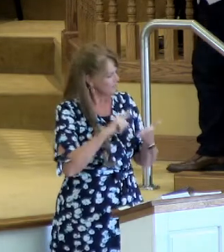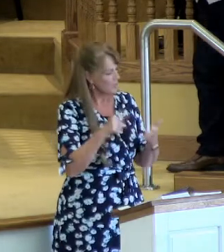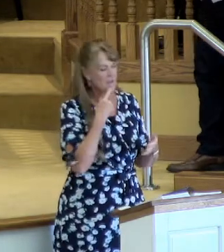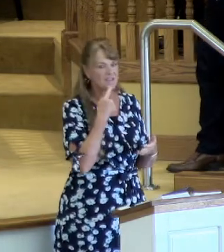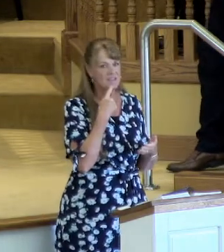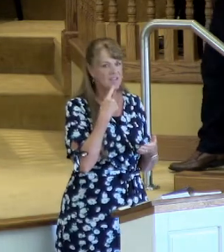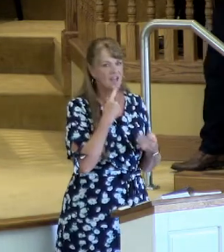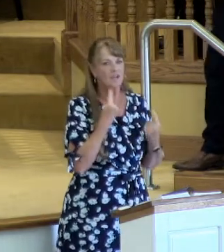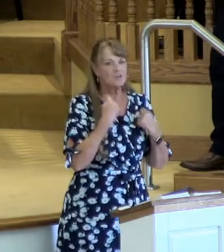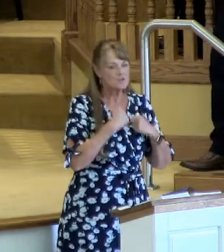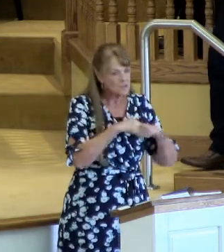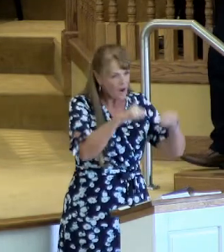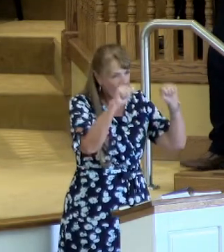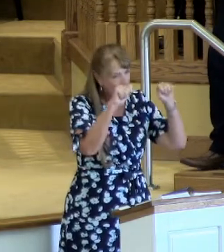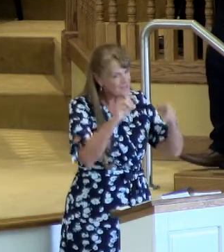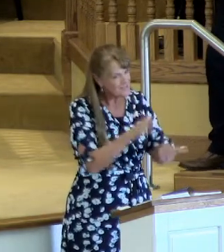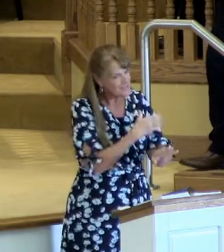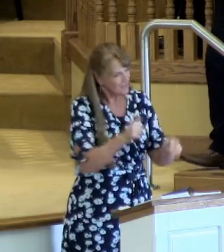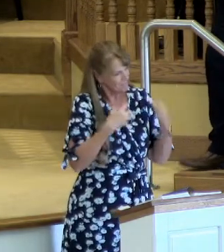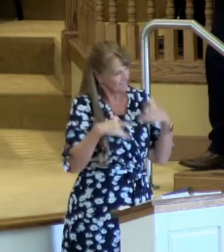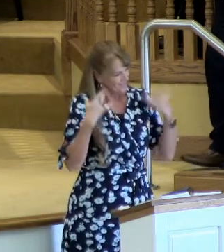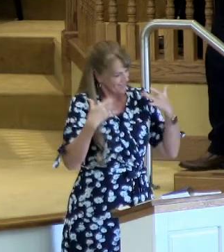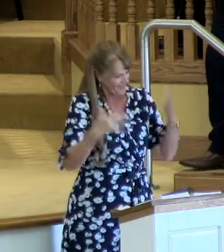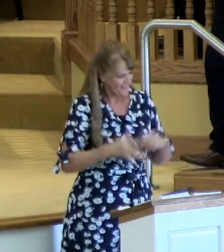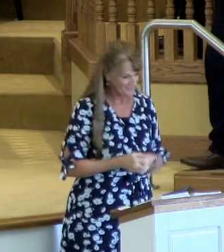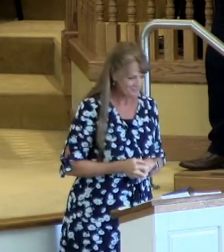smile on our face and a pep in our step. Here we go.